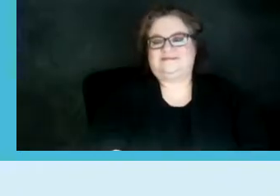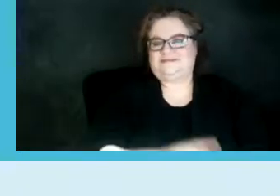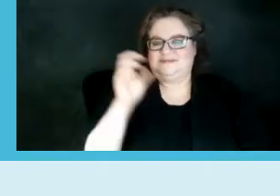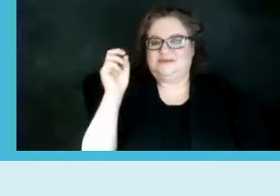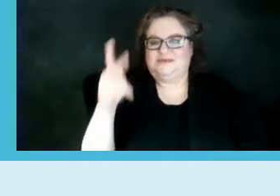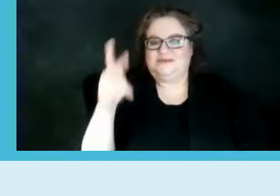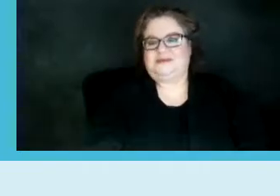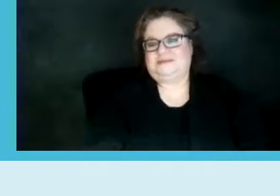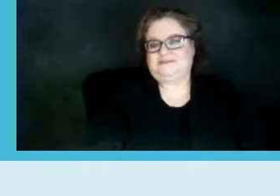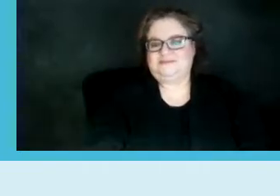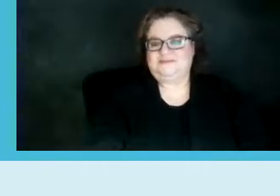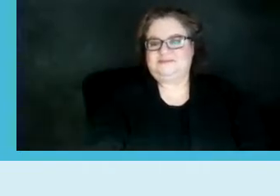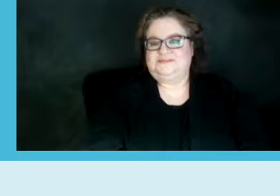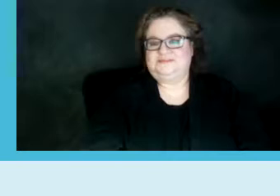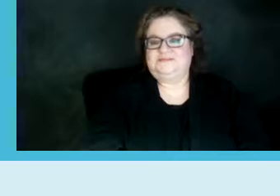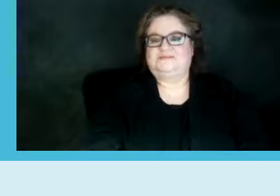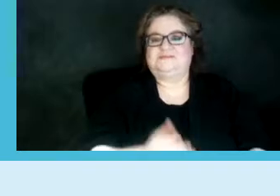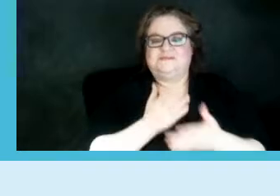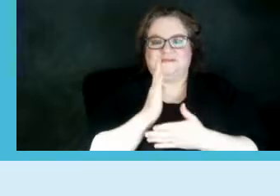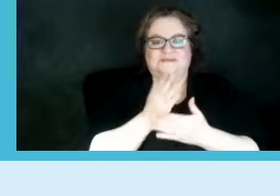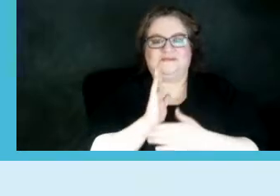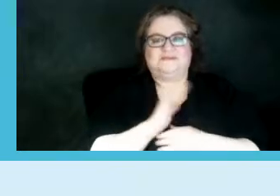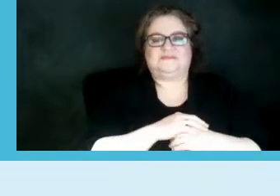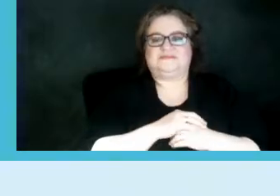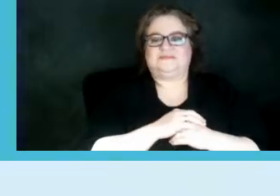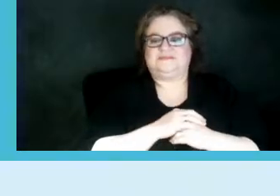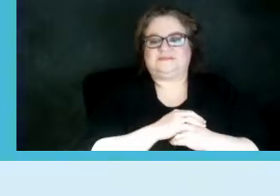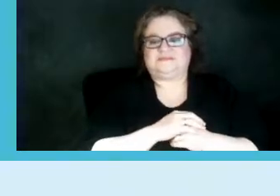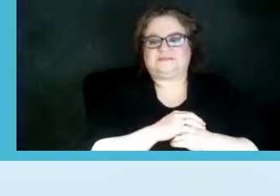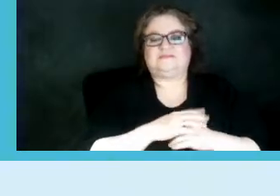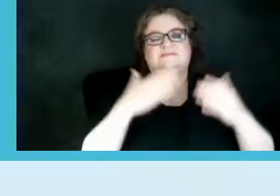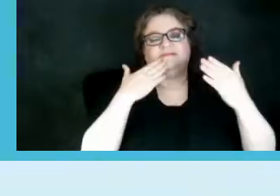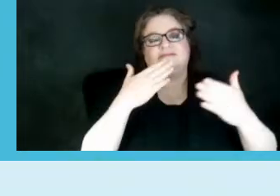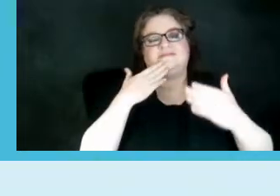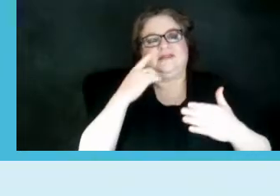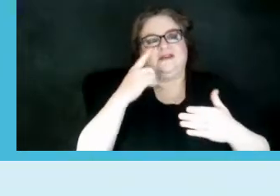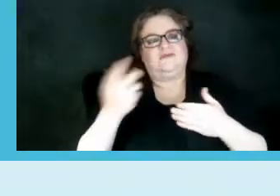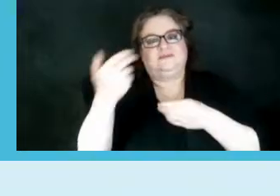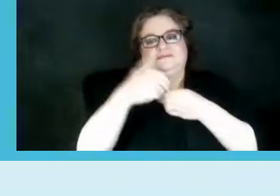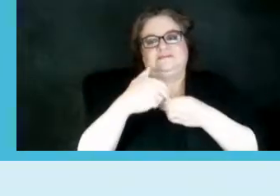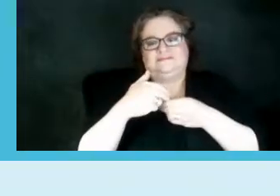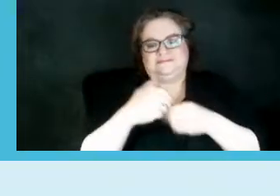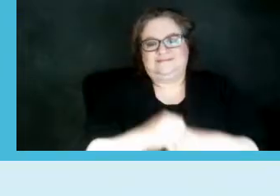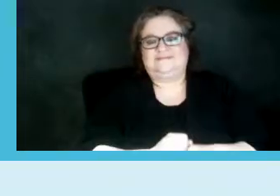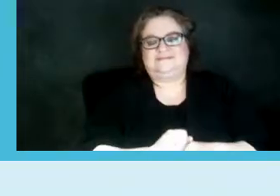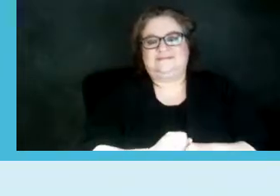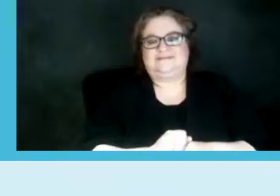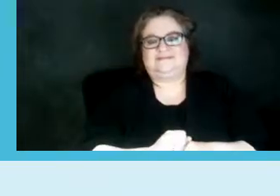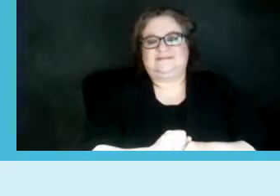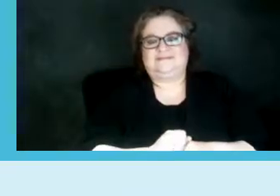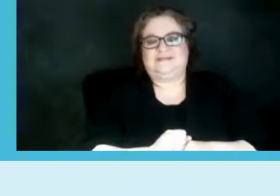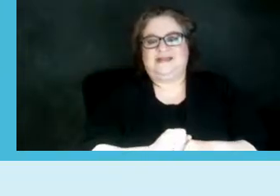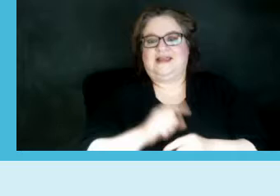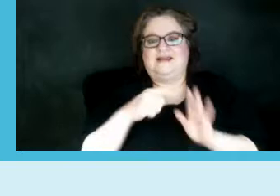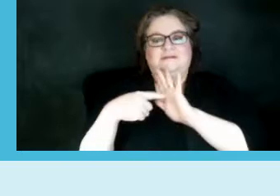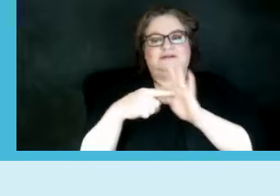Okay. All right. Thank you for participating and getting all those great